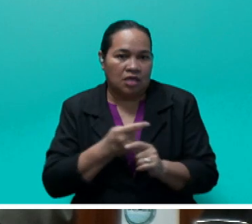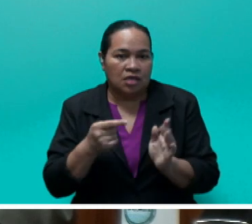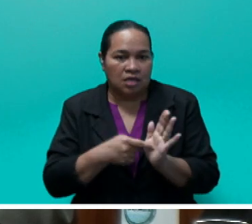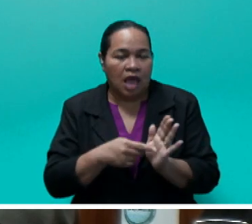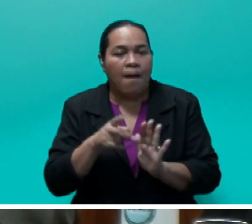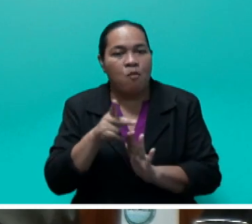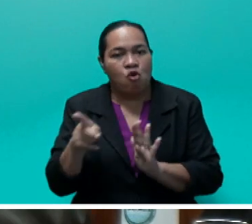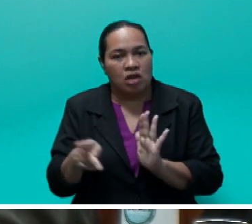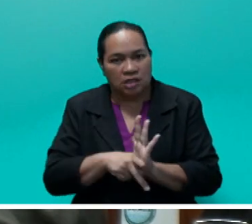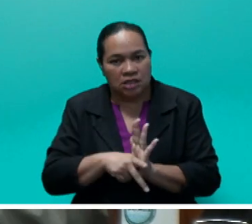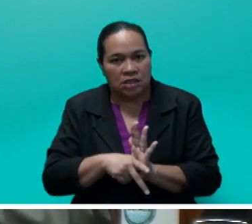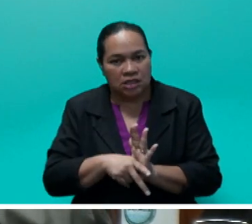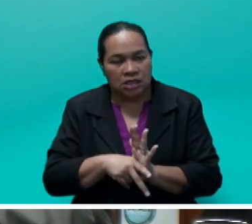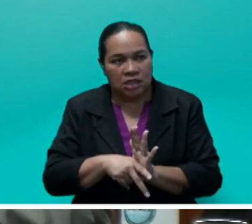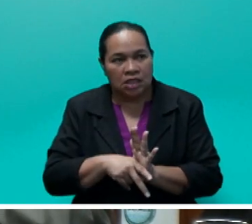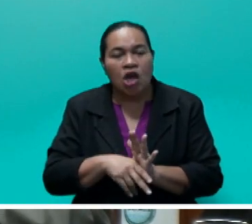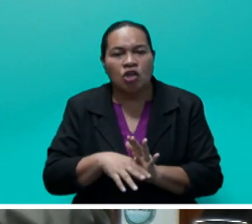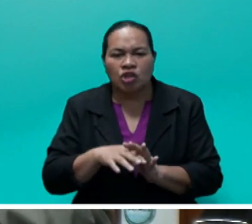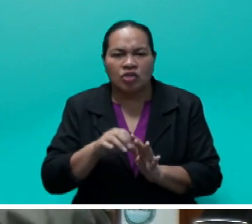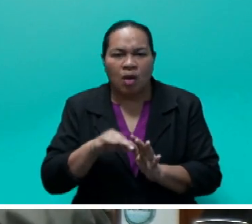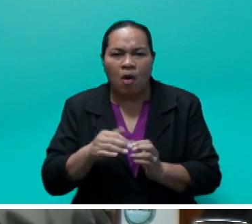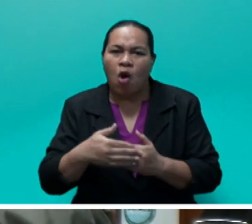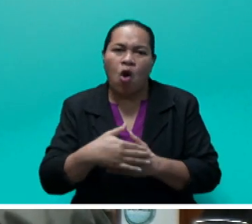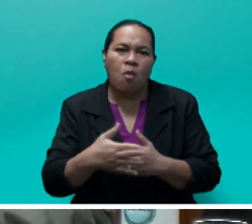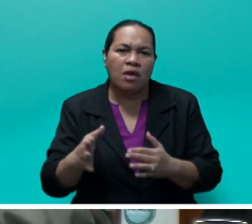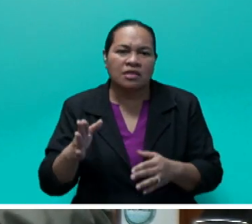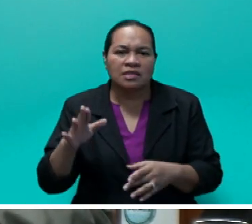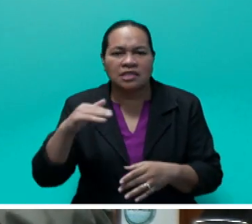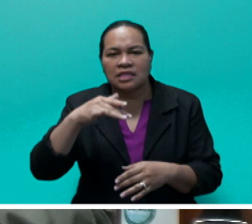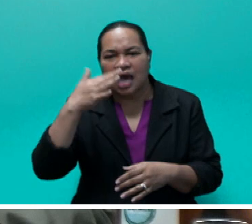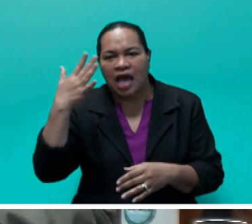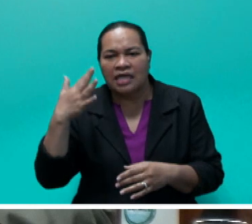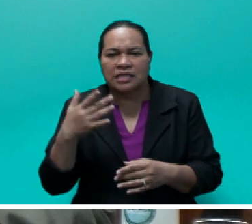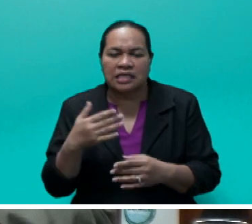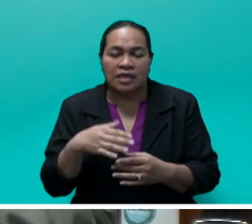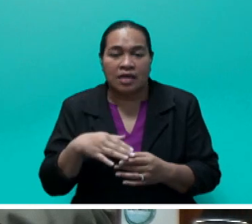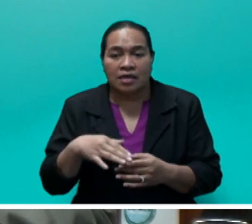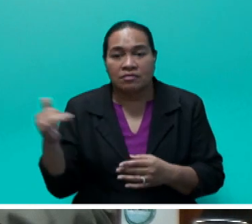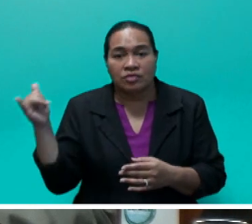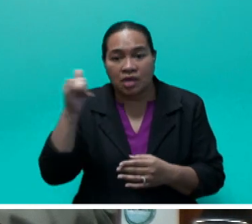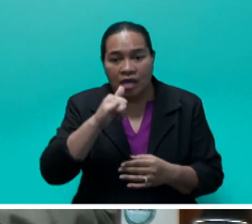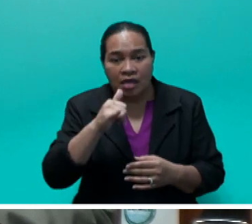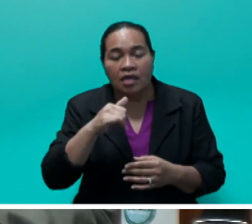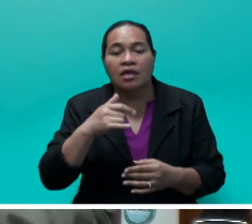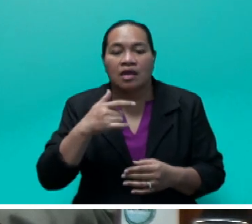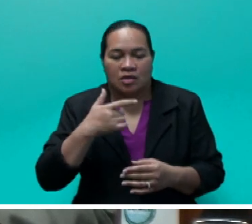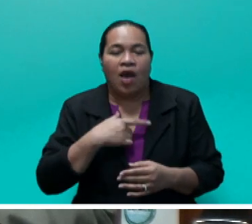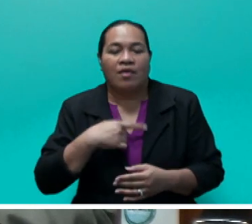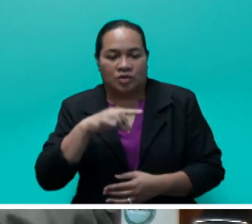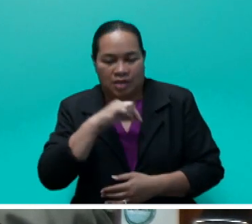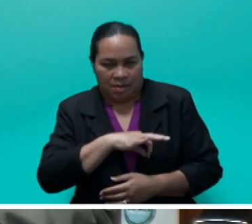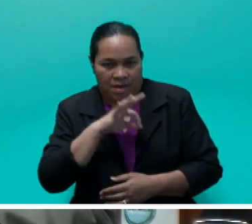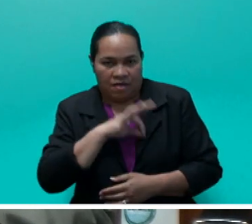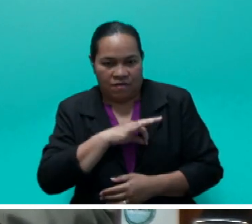policy to adopt open skies on a case-by-case basis, recognizing both global benefits and